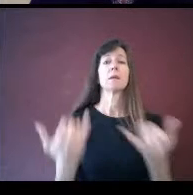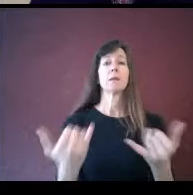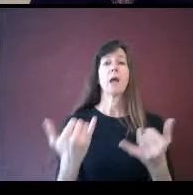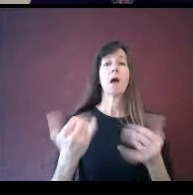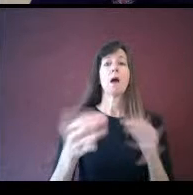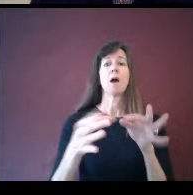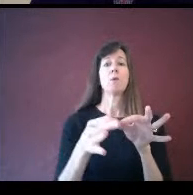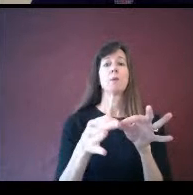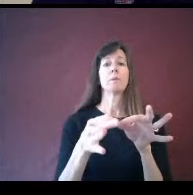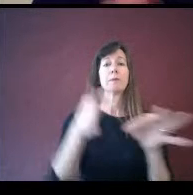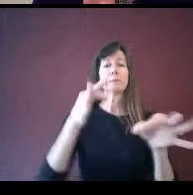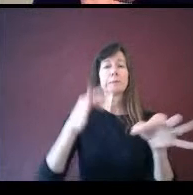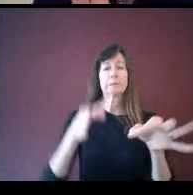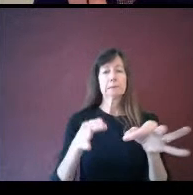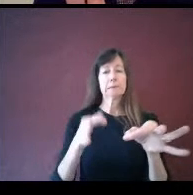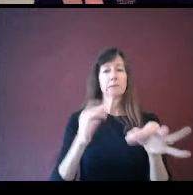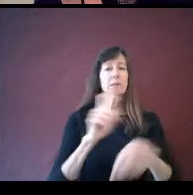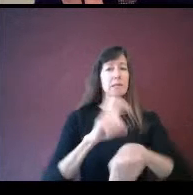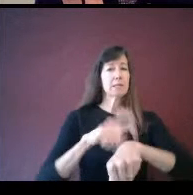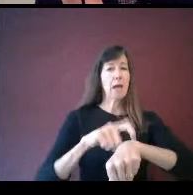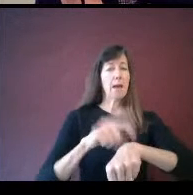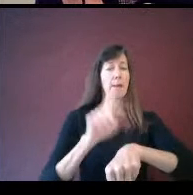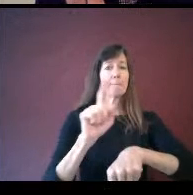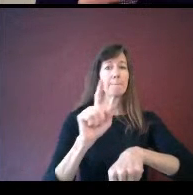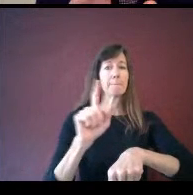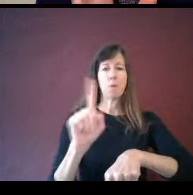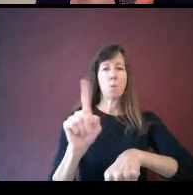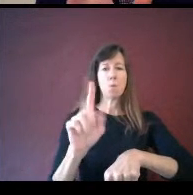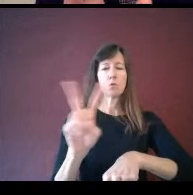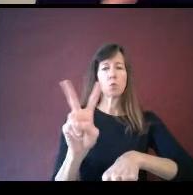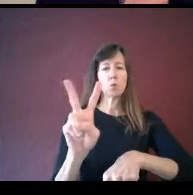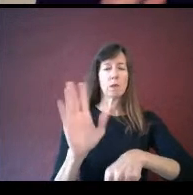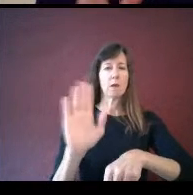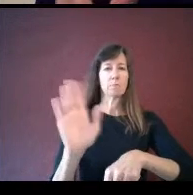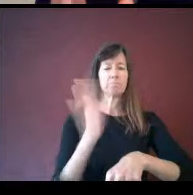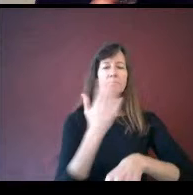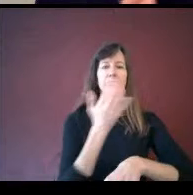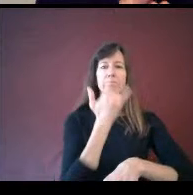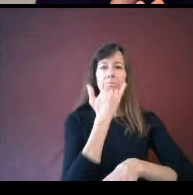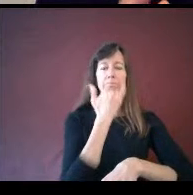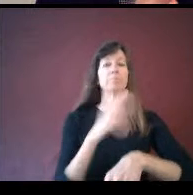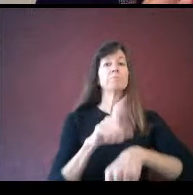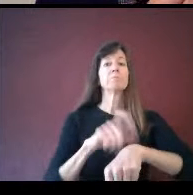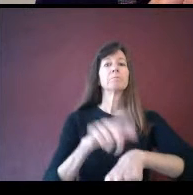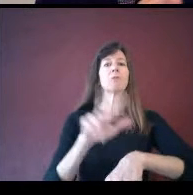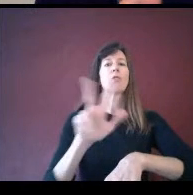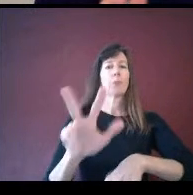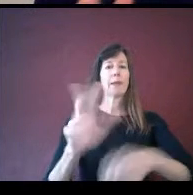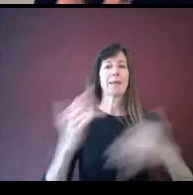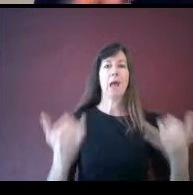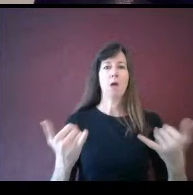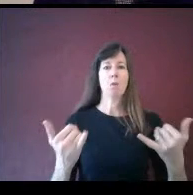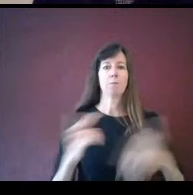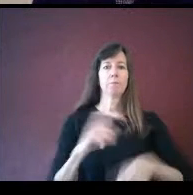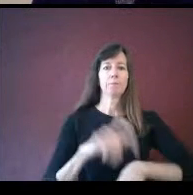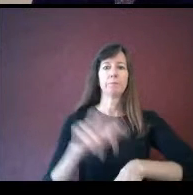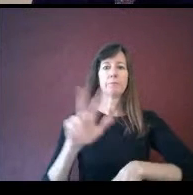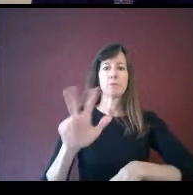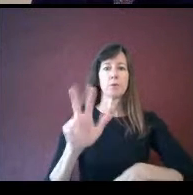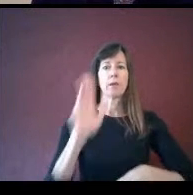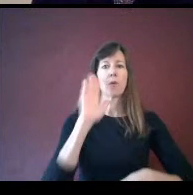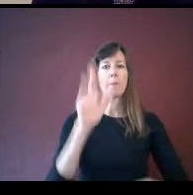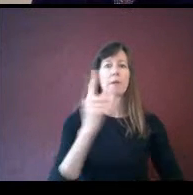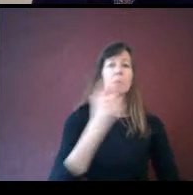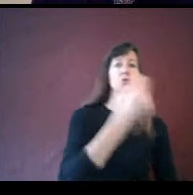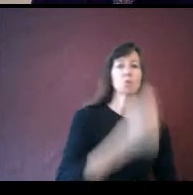the reasoning on that, the main reason is that we get these numbers that I report often